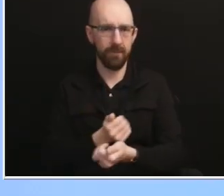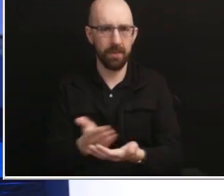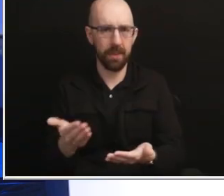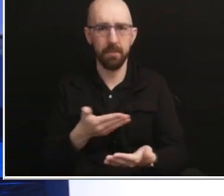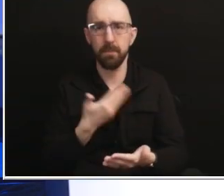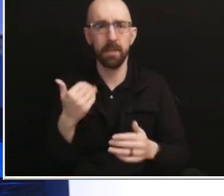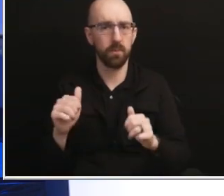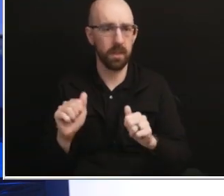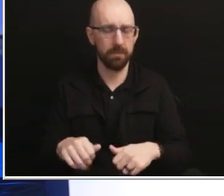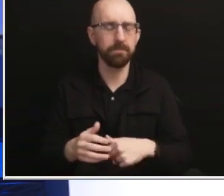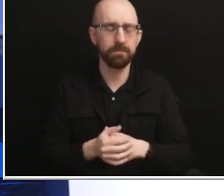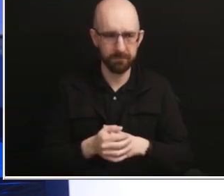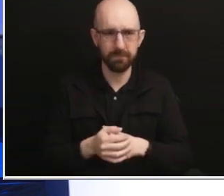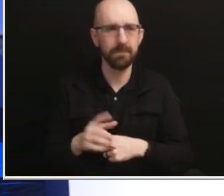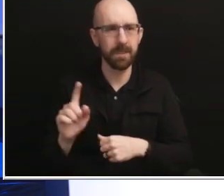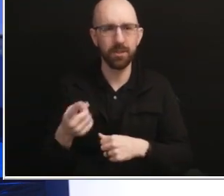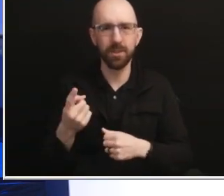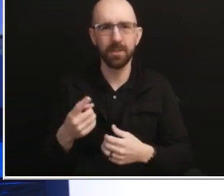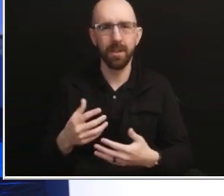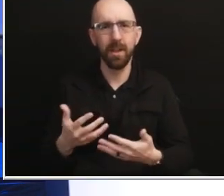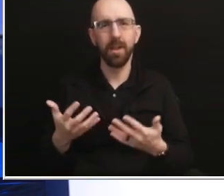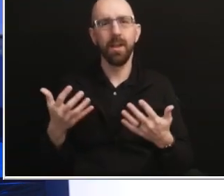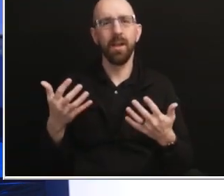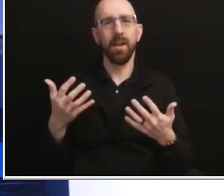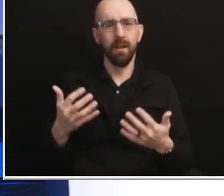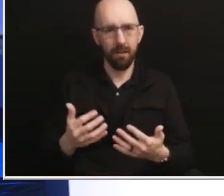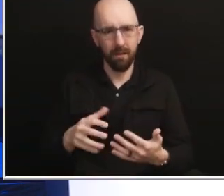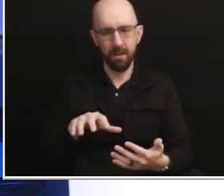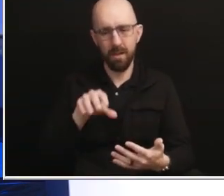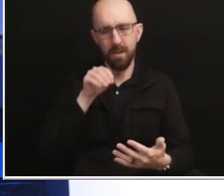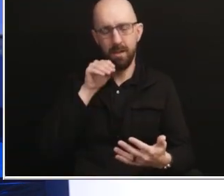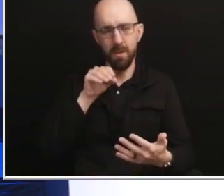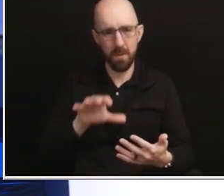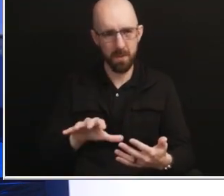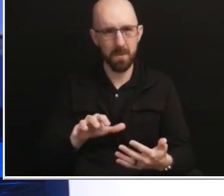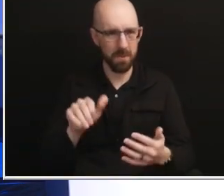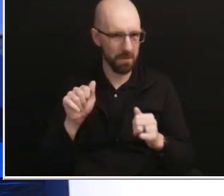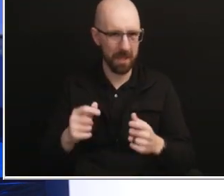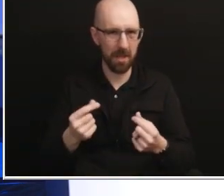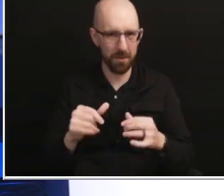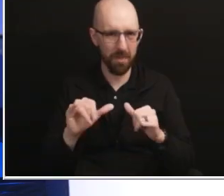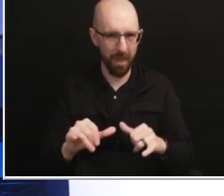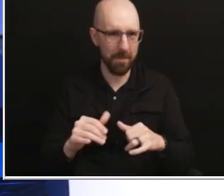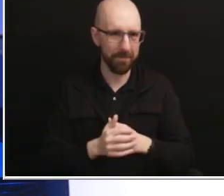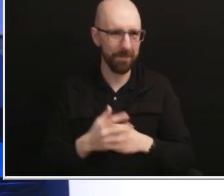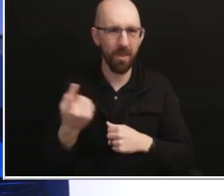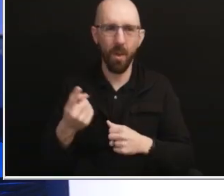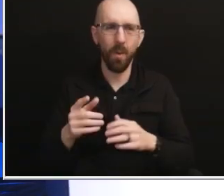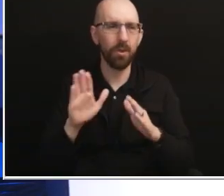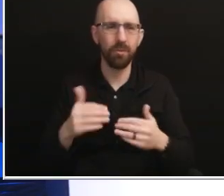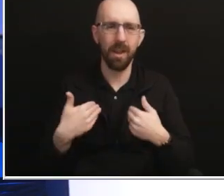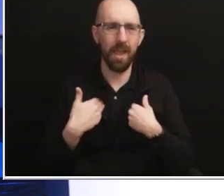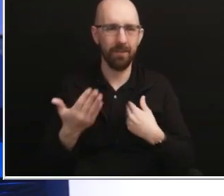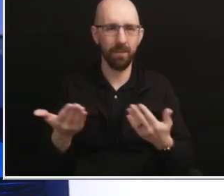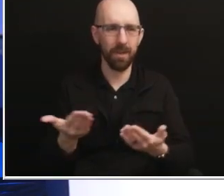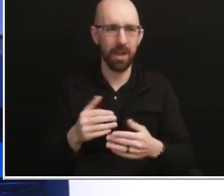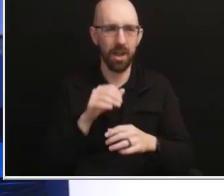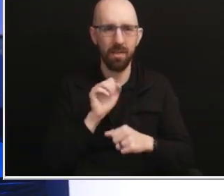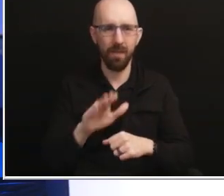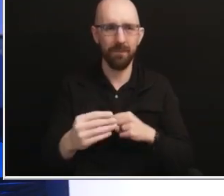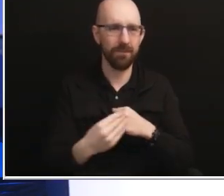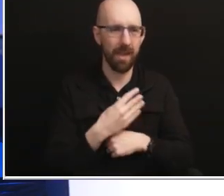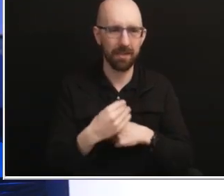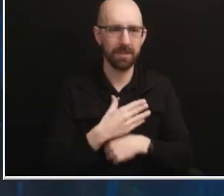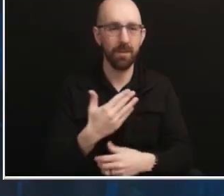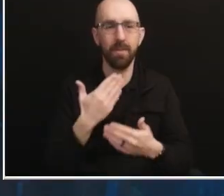And just breathe. Okay, we can do that. We can do that. Always great to have you. Loving your advice. So thank you so